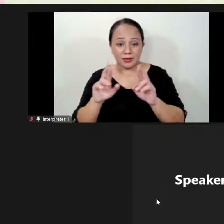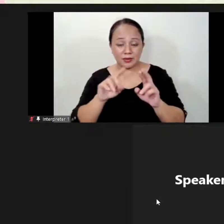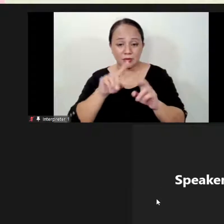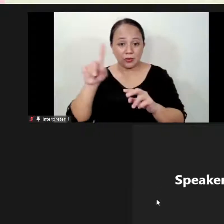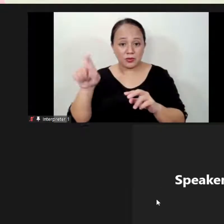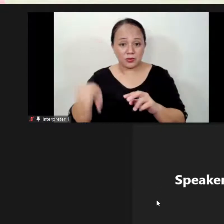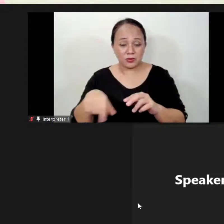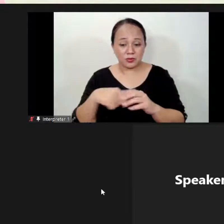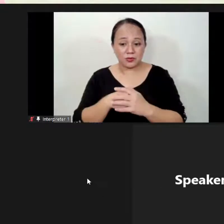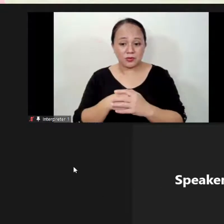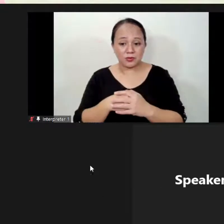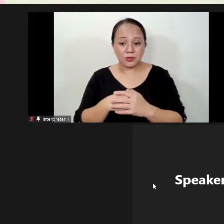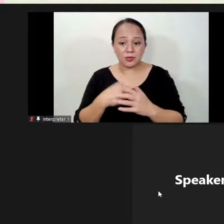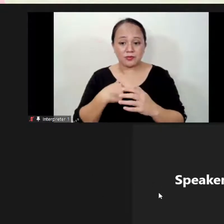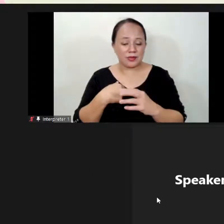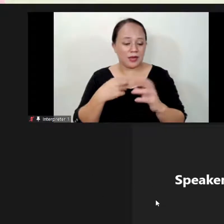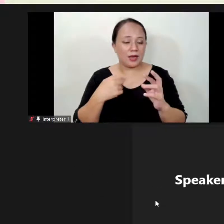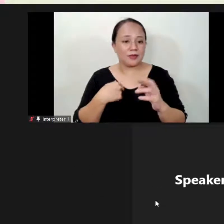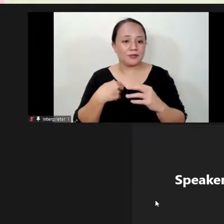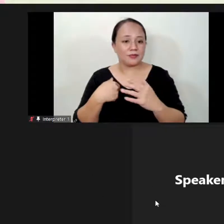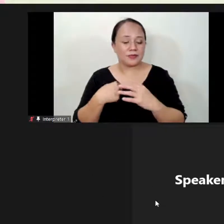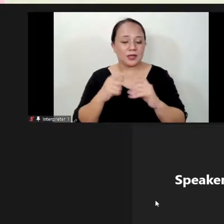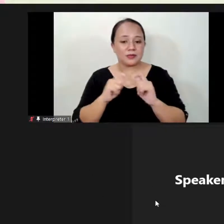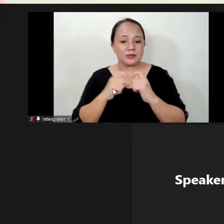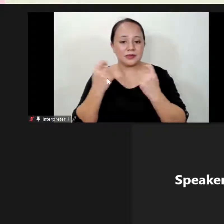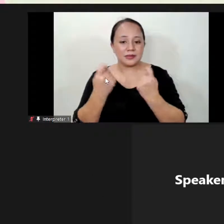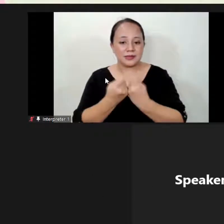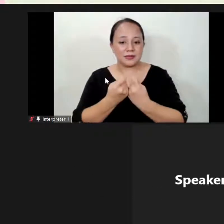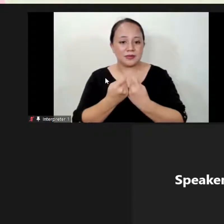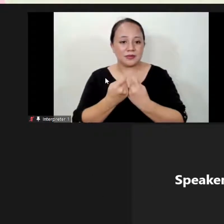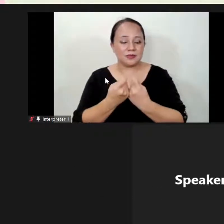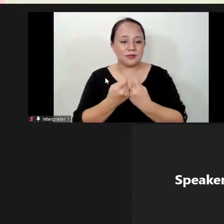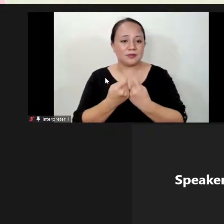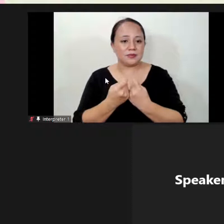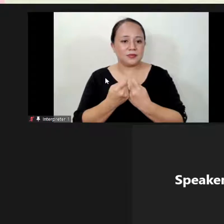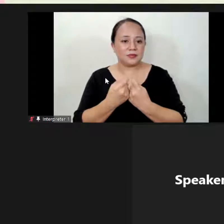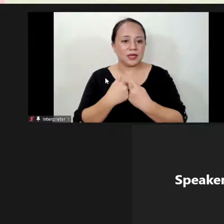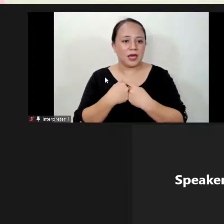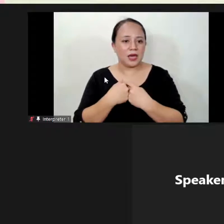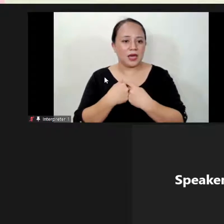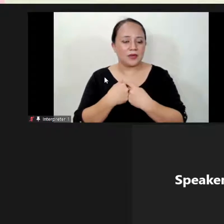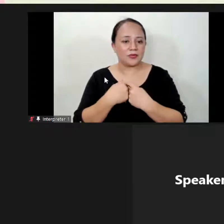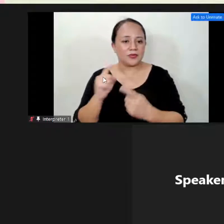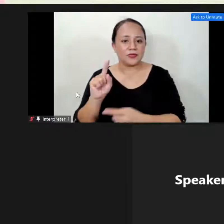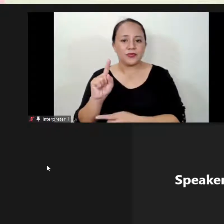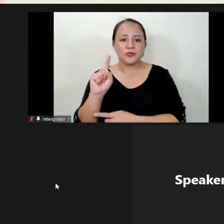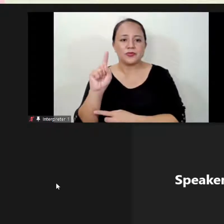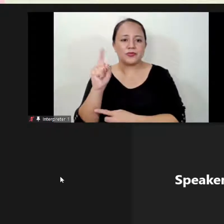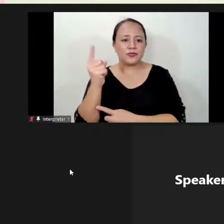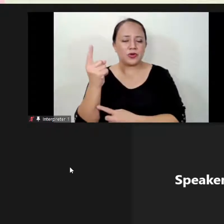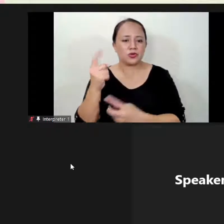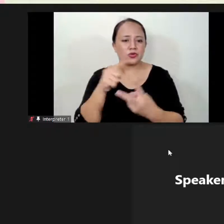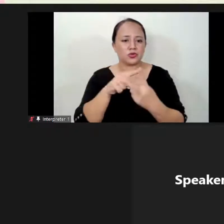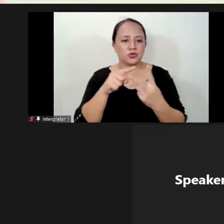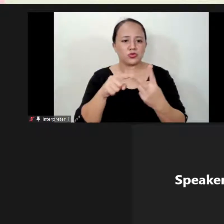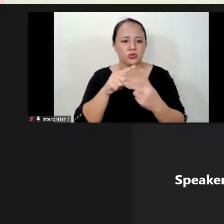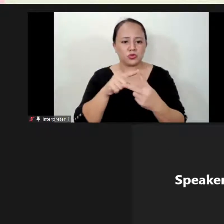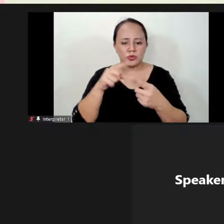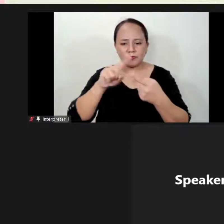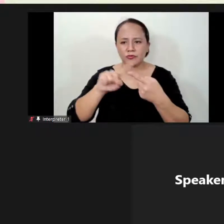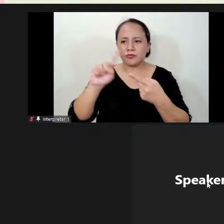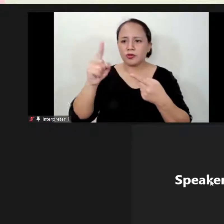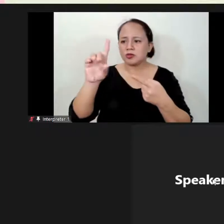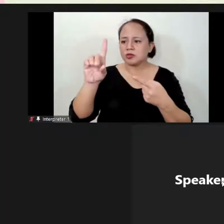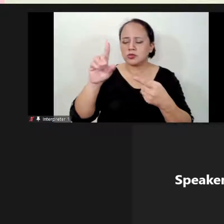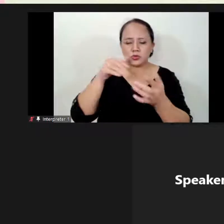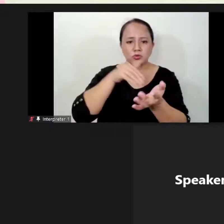We are being prompted by our team. I think I will take the first two, Dr. Dali, and then maybe you